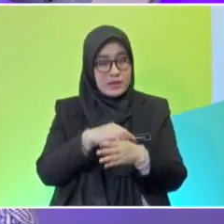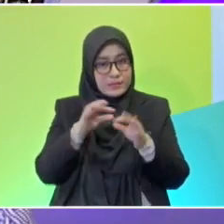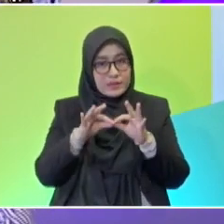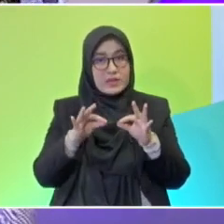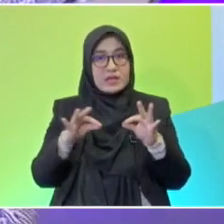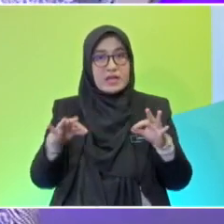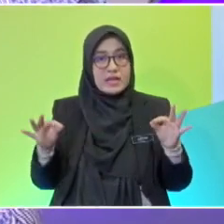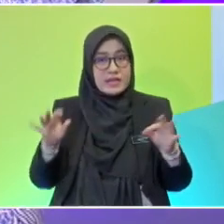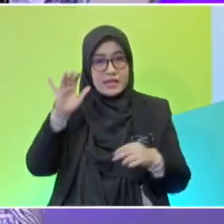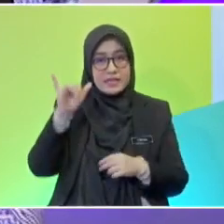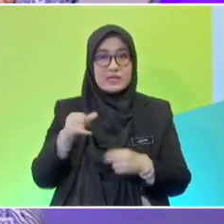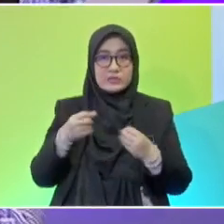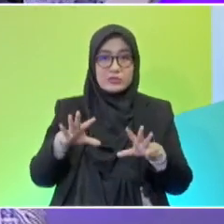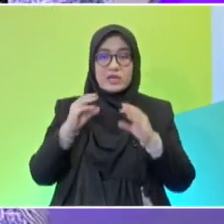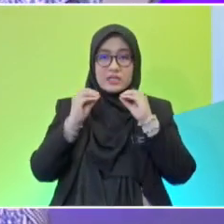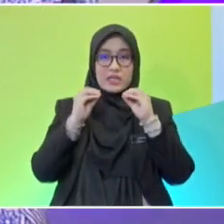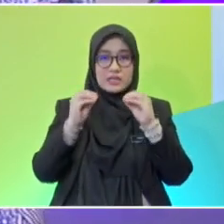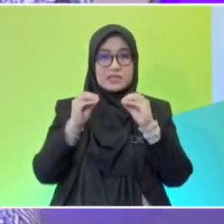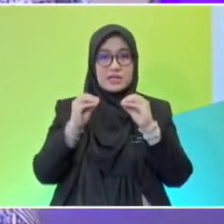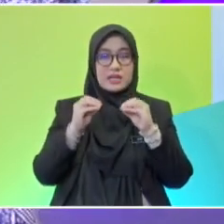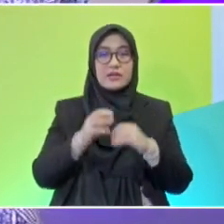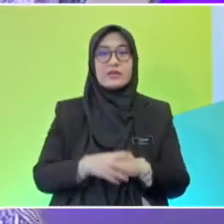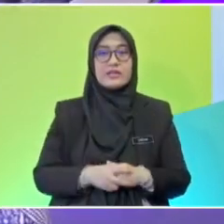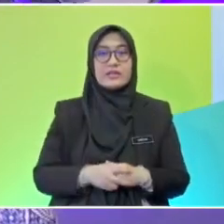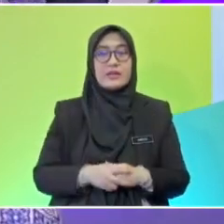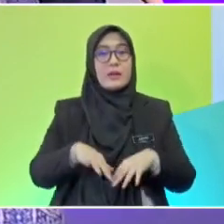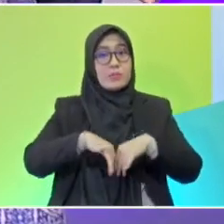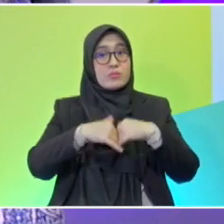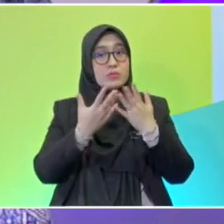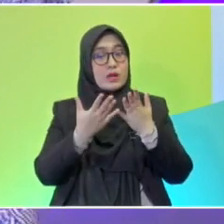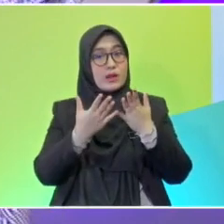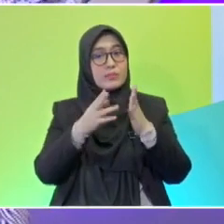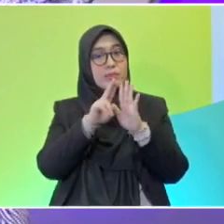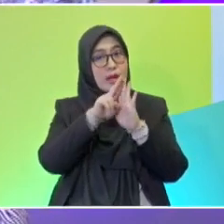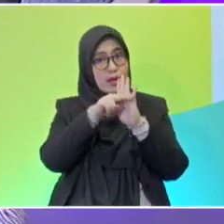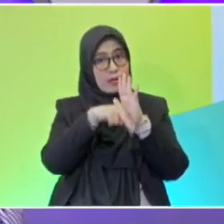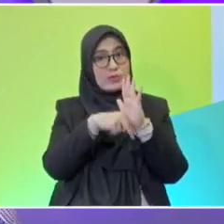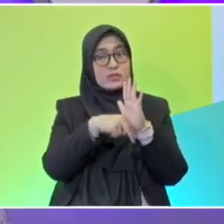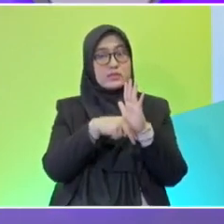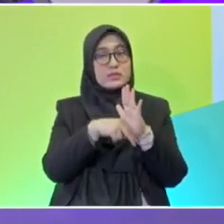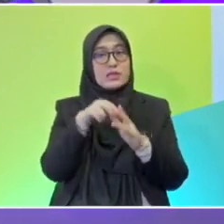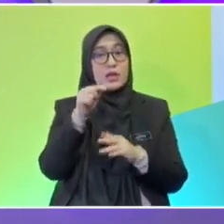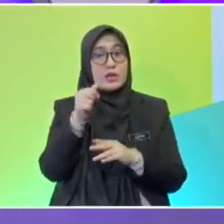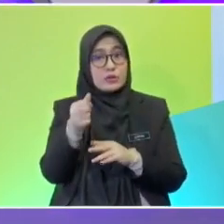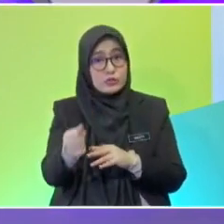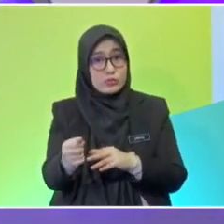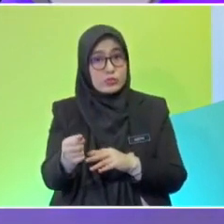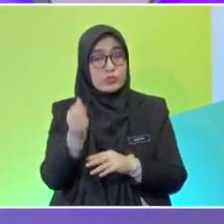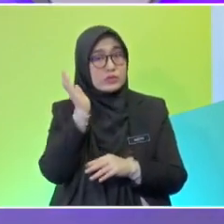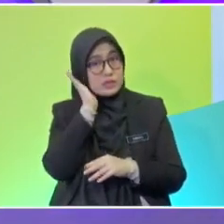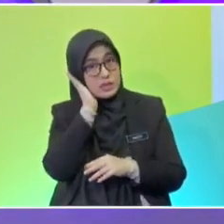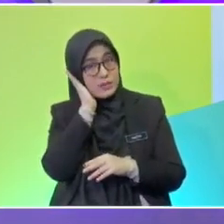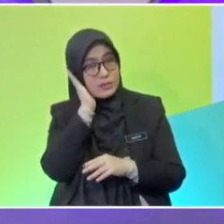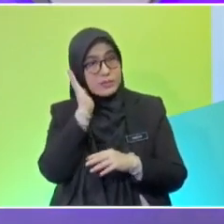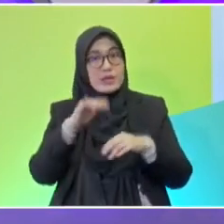So for example, how many hours did you sleep in a day? How many hours do you watch TV? How many glasses of water